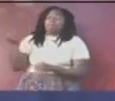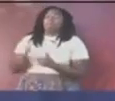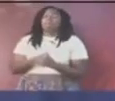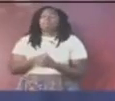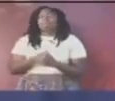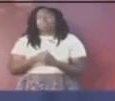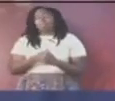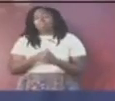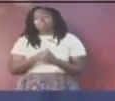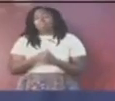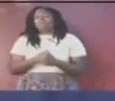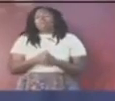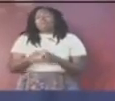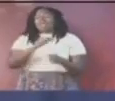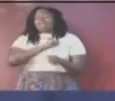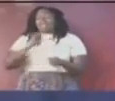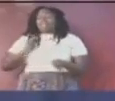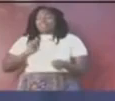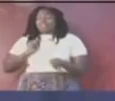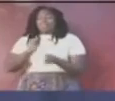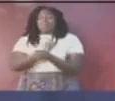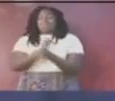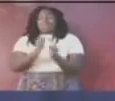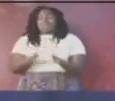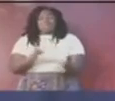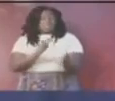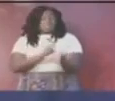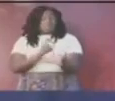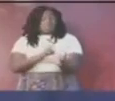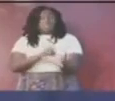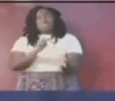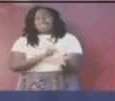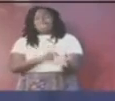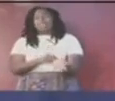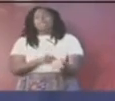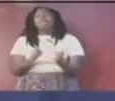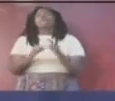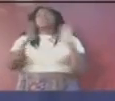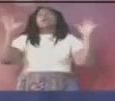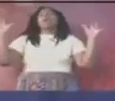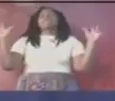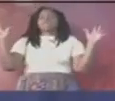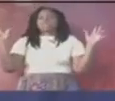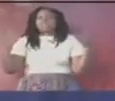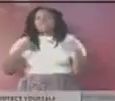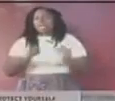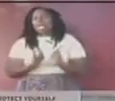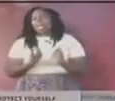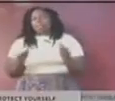staff is overwhelmed, and sometimes they may be even short-staffed.